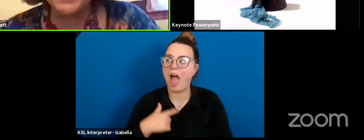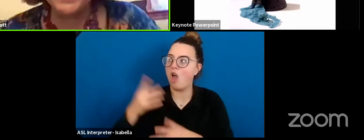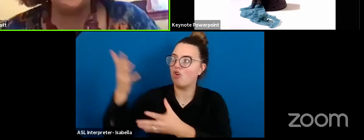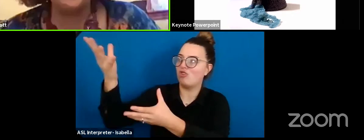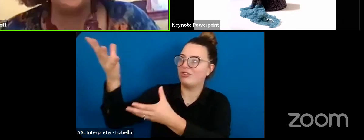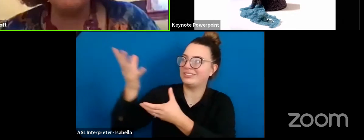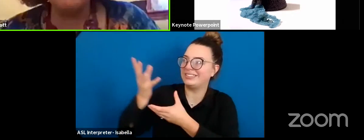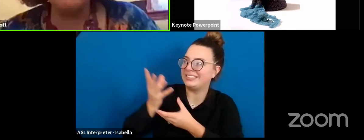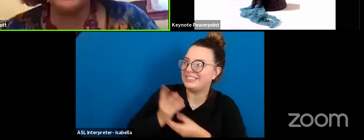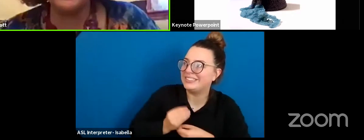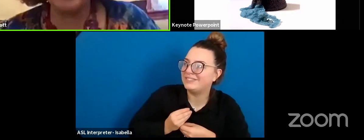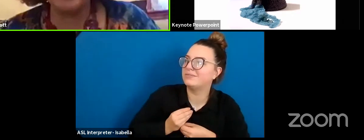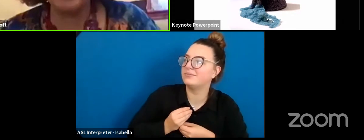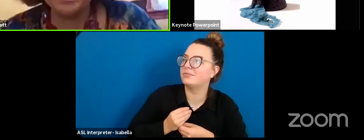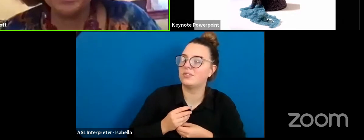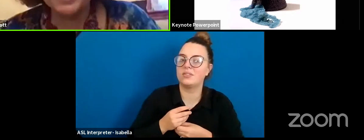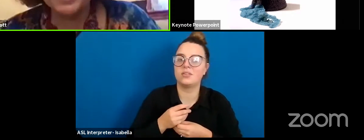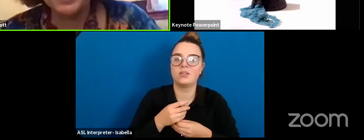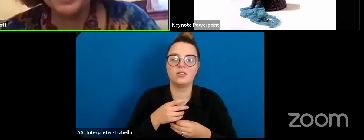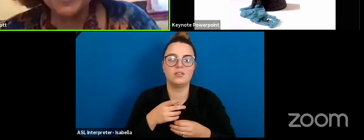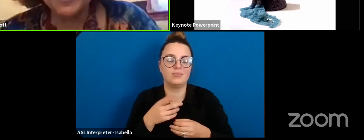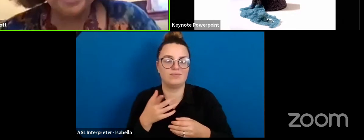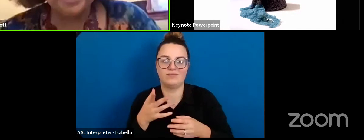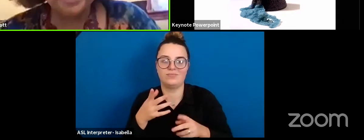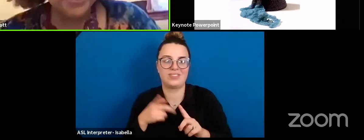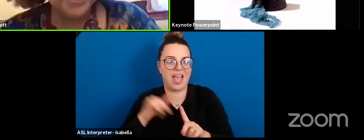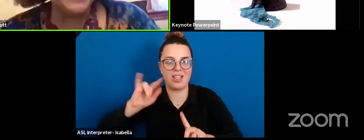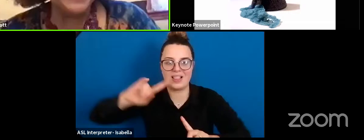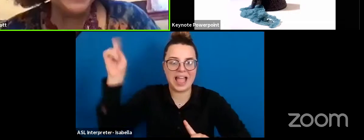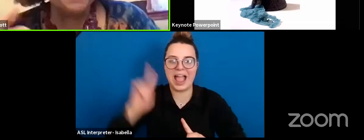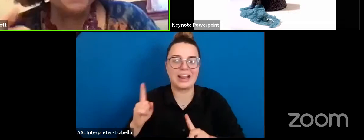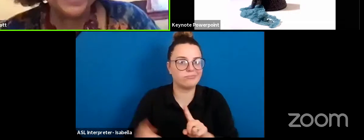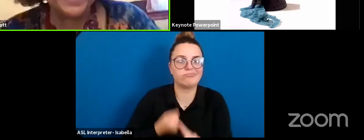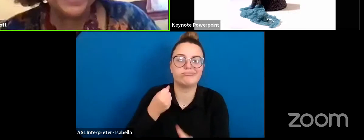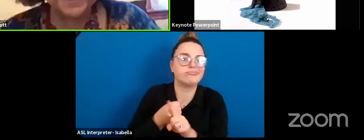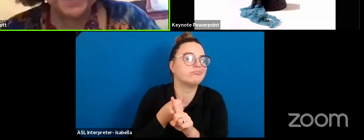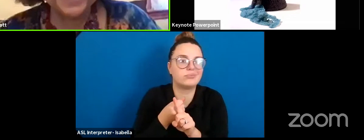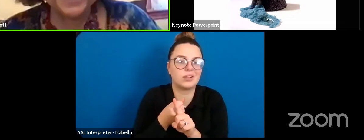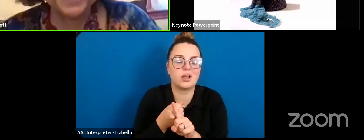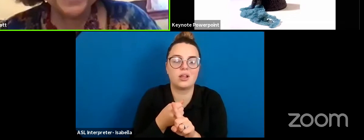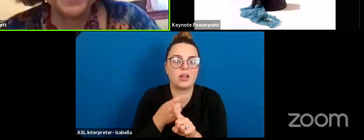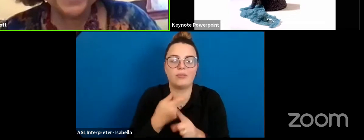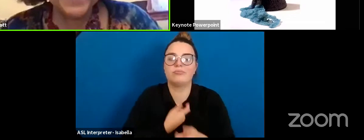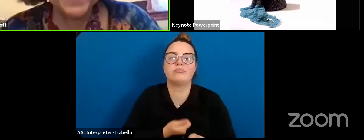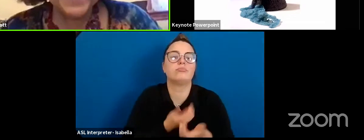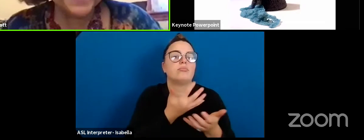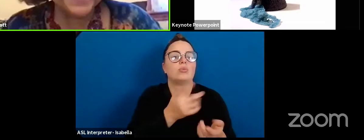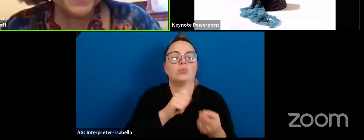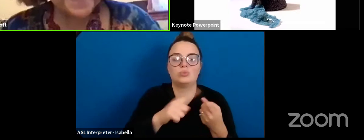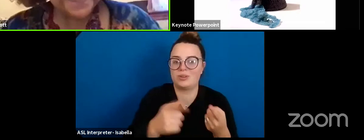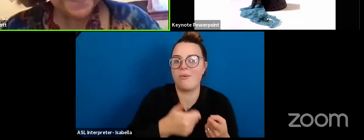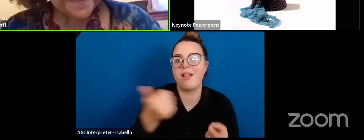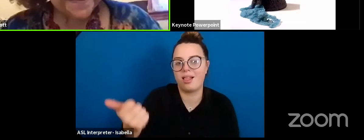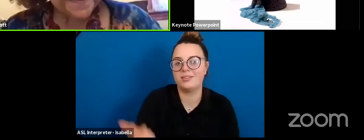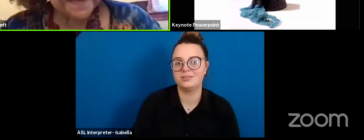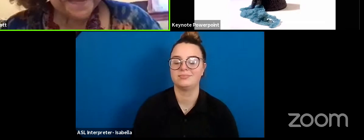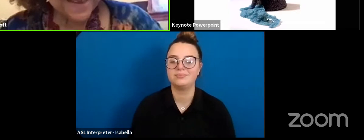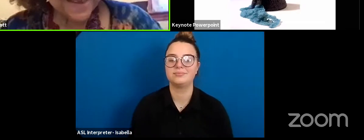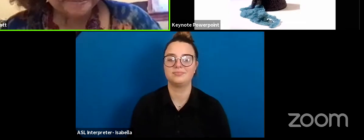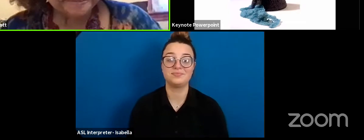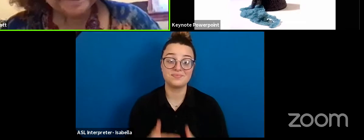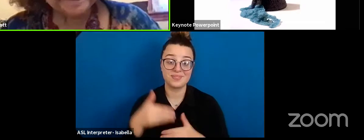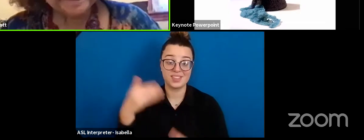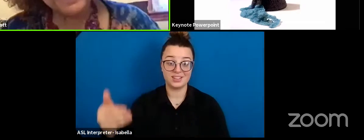recipient and just one more thunderbolt who's supposed to hit somebody else. Next.